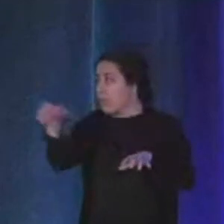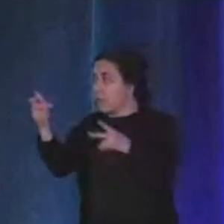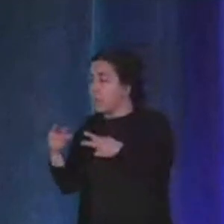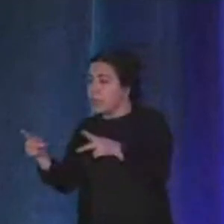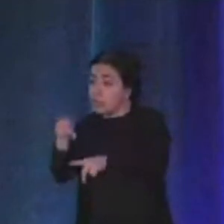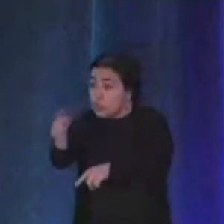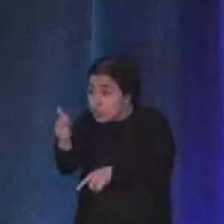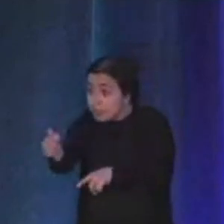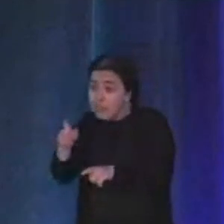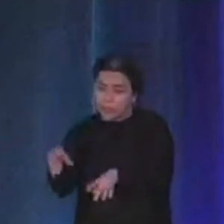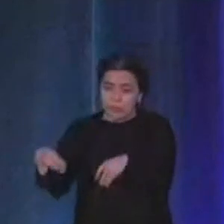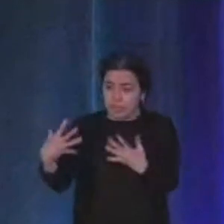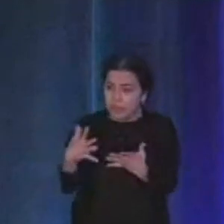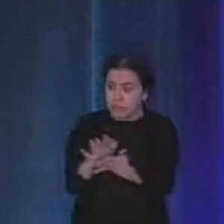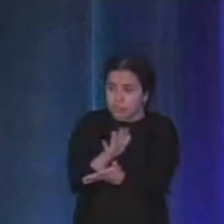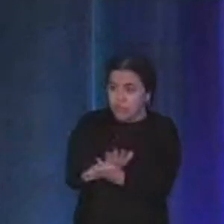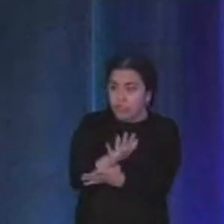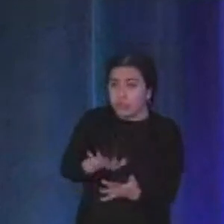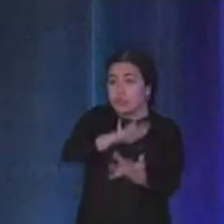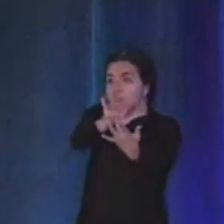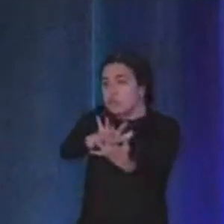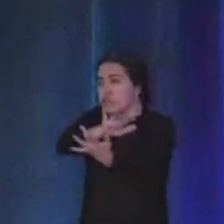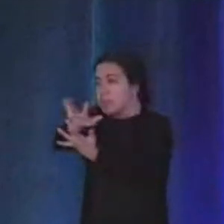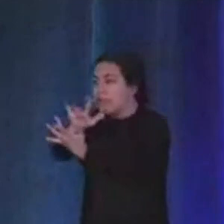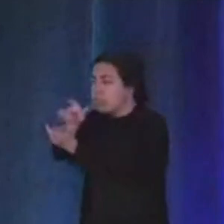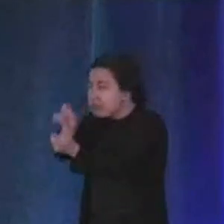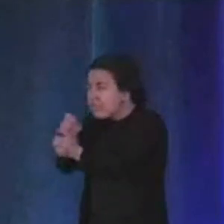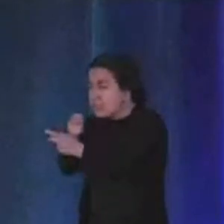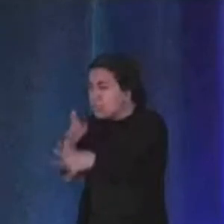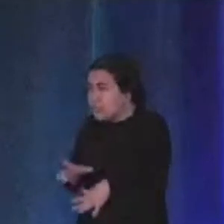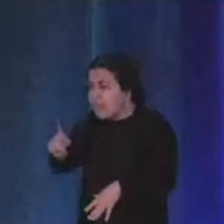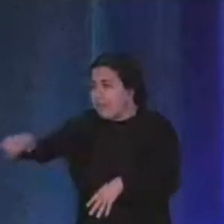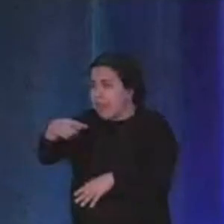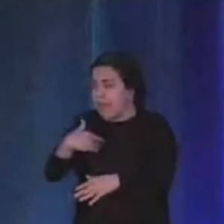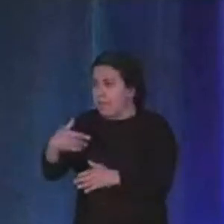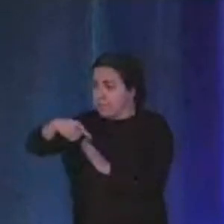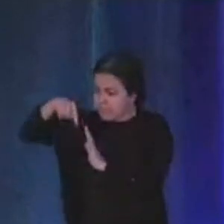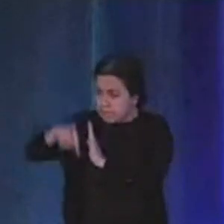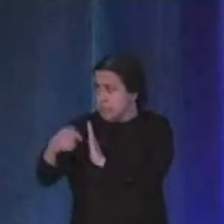the docs and maybe even reach out to specific users, have great knowledge bases.